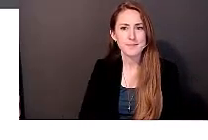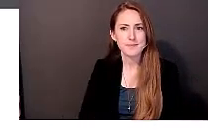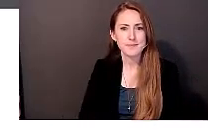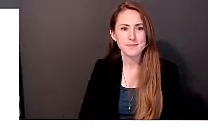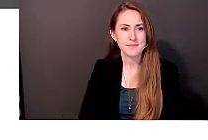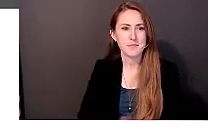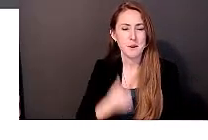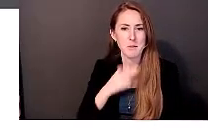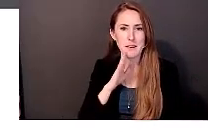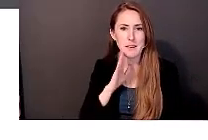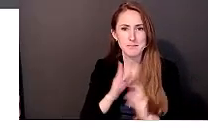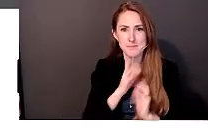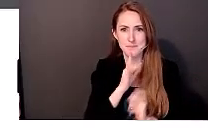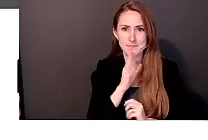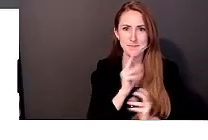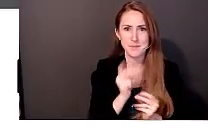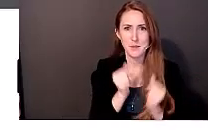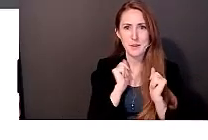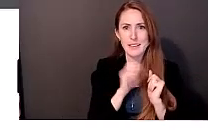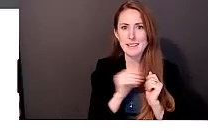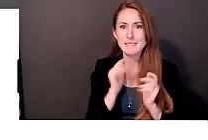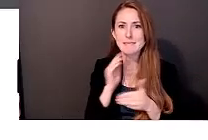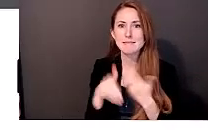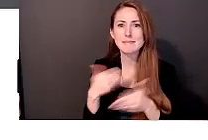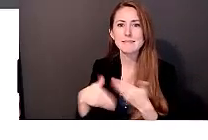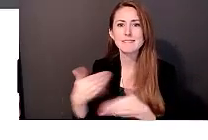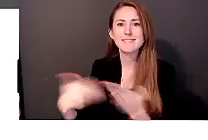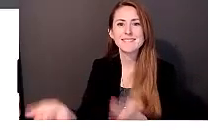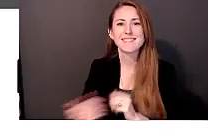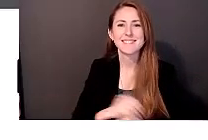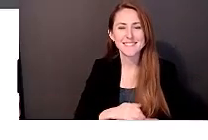and I'm going to move on to the next slide to get into what we're doing.